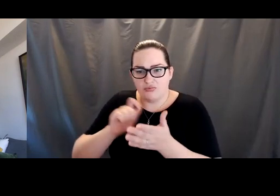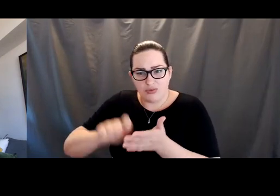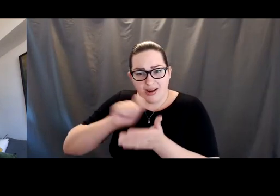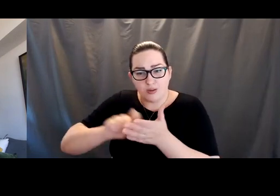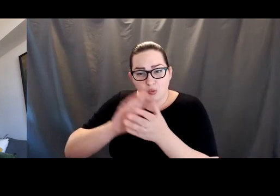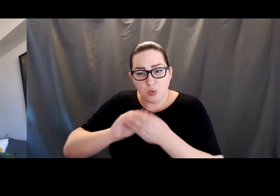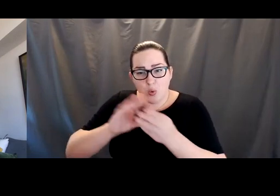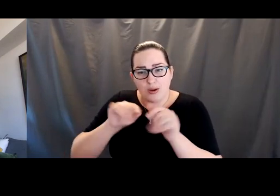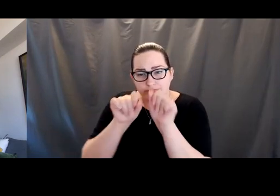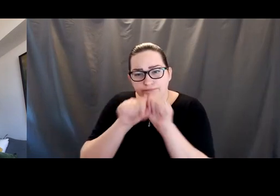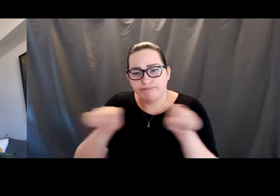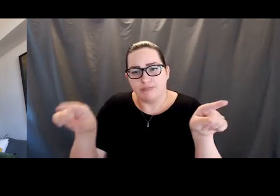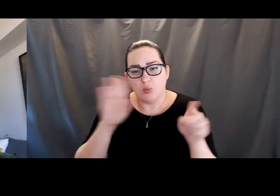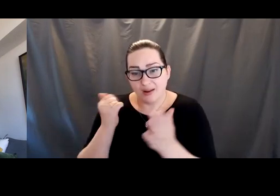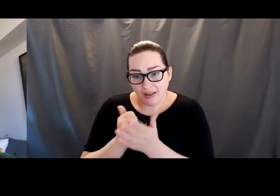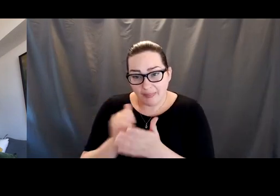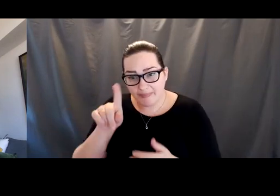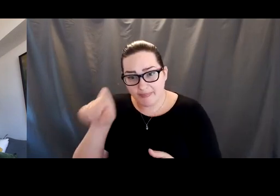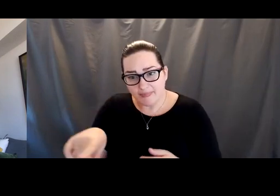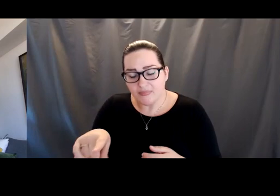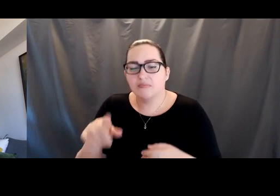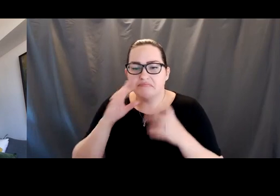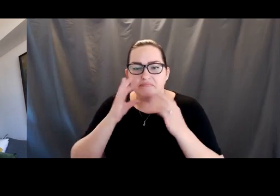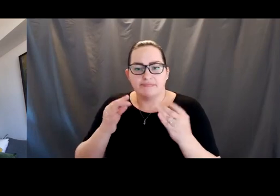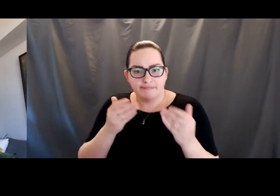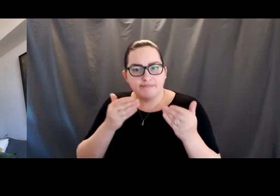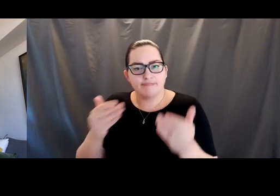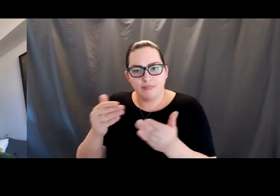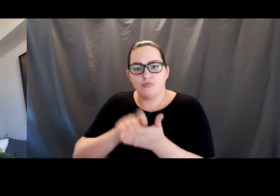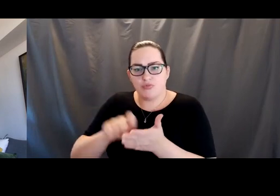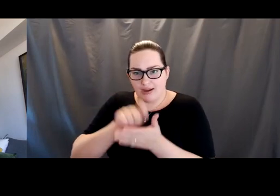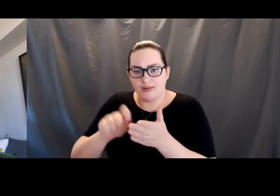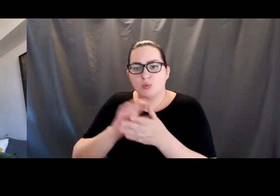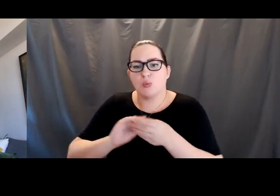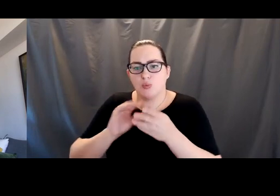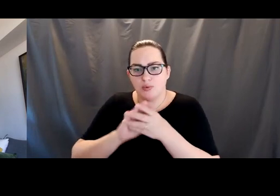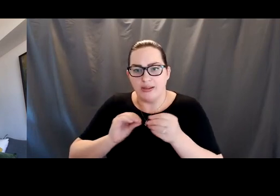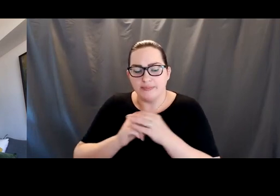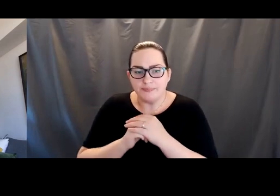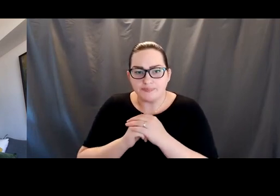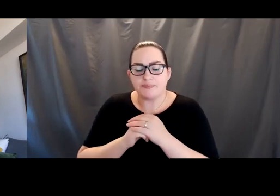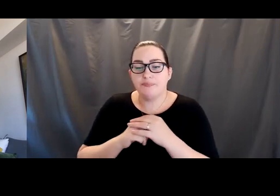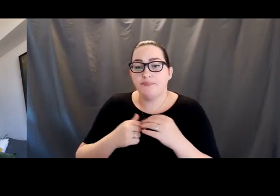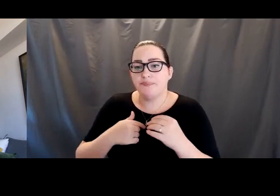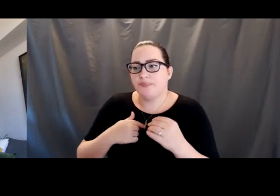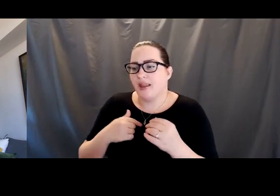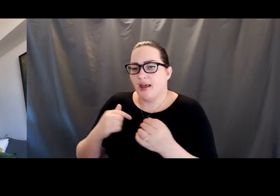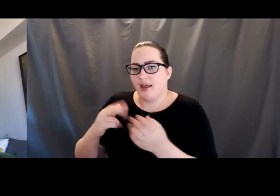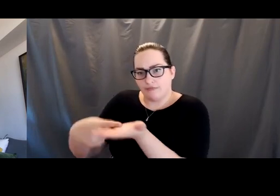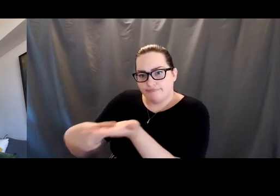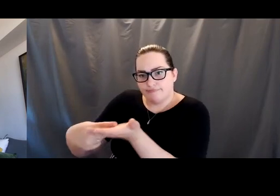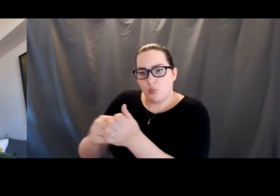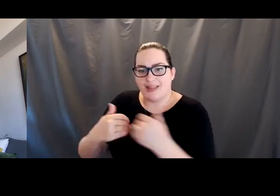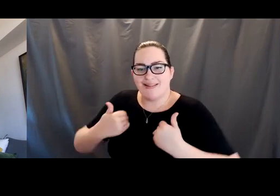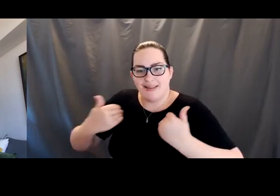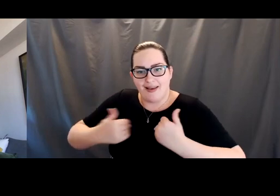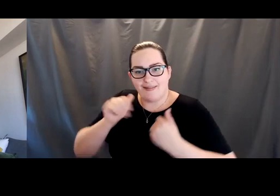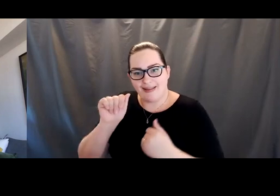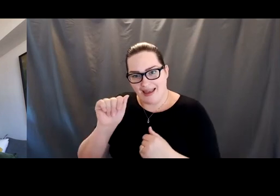we decided to write about it, and I ended up speaking to a woman a very young Afghan journalist who was on